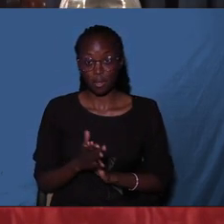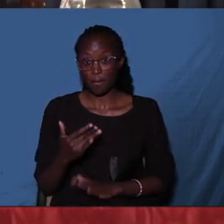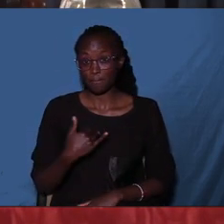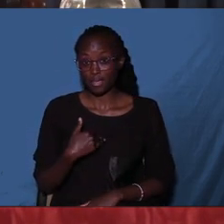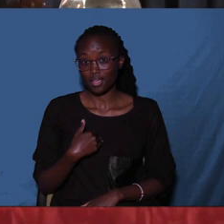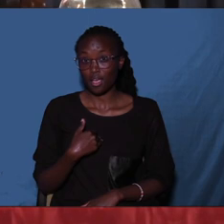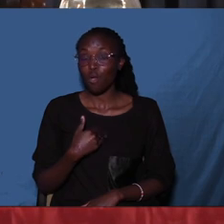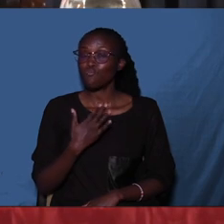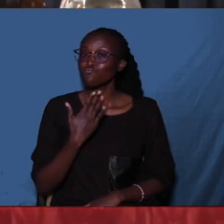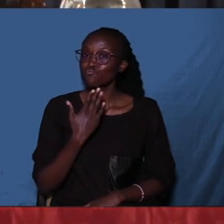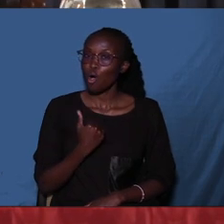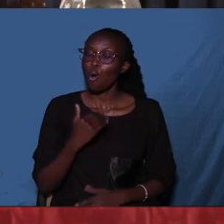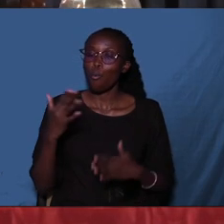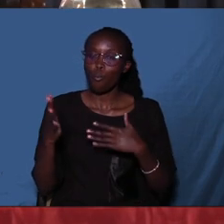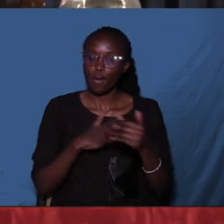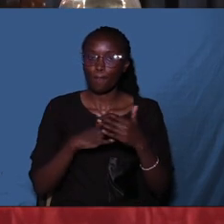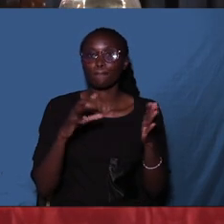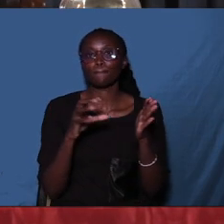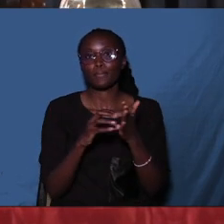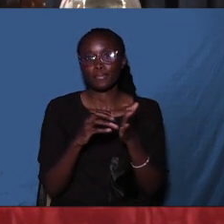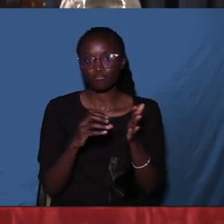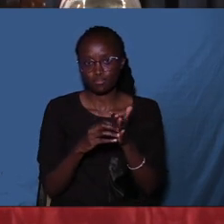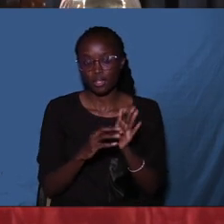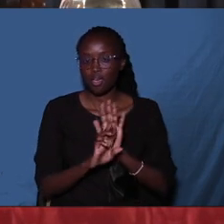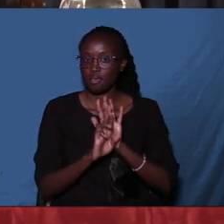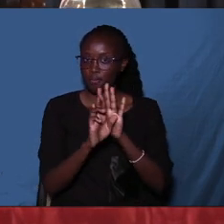are reflecting Christ in totality.